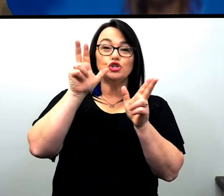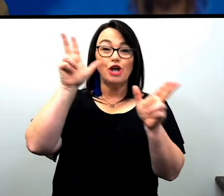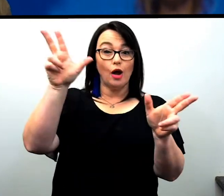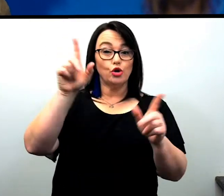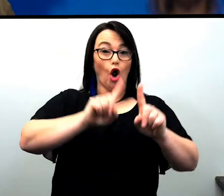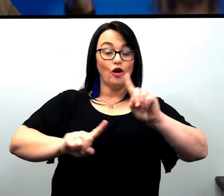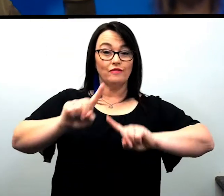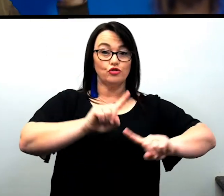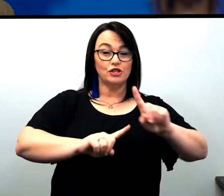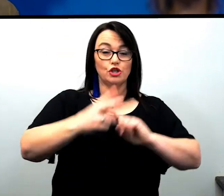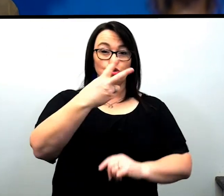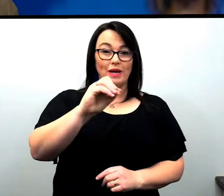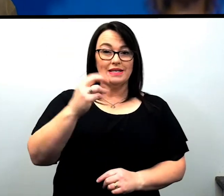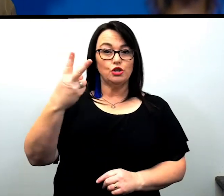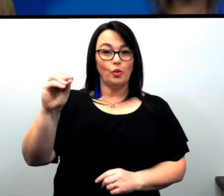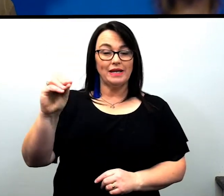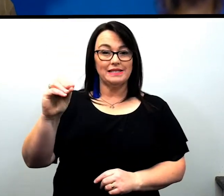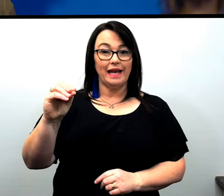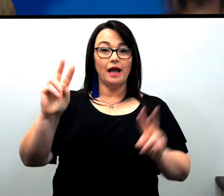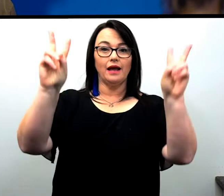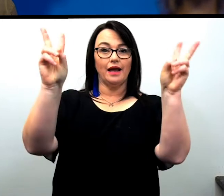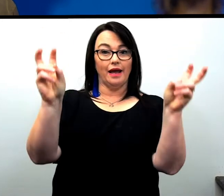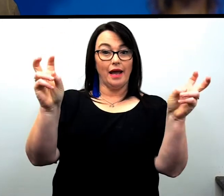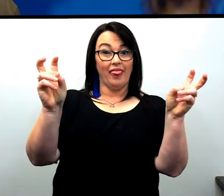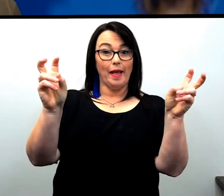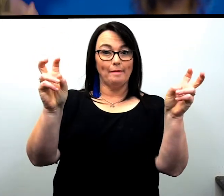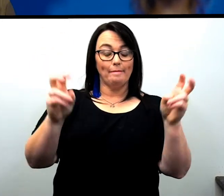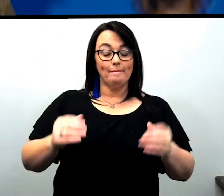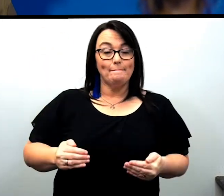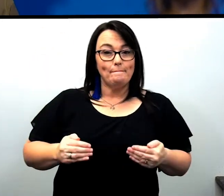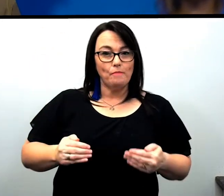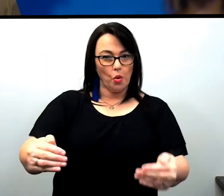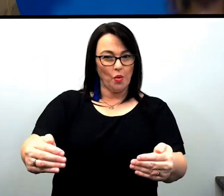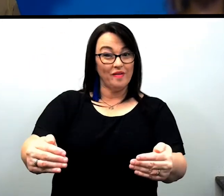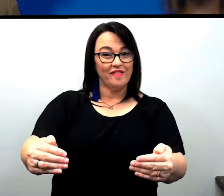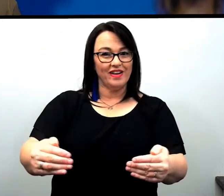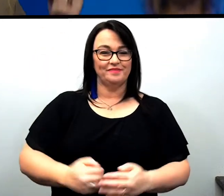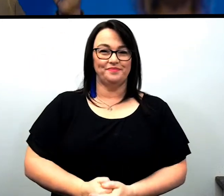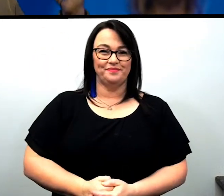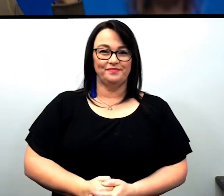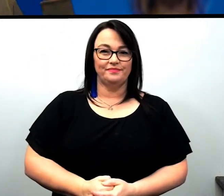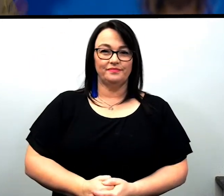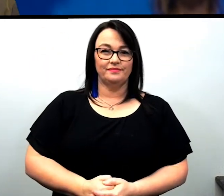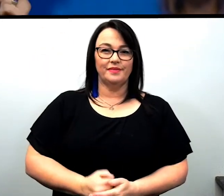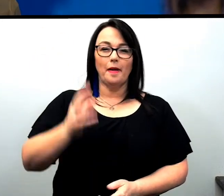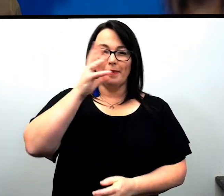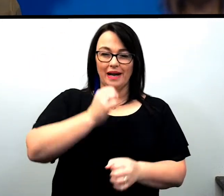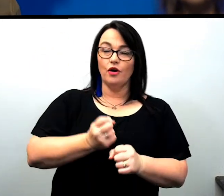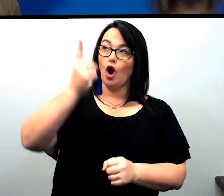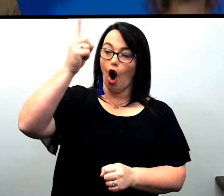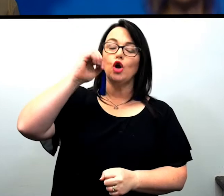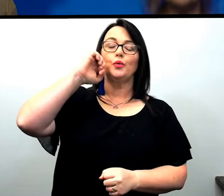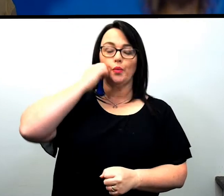2020 is happening. We're calling it Move. Because this is a movement, and I believe God's going to move in a